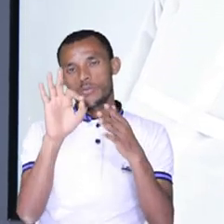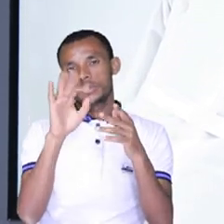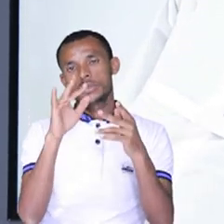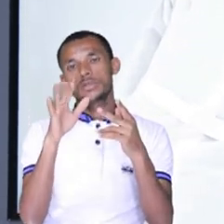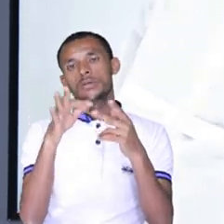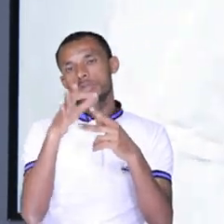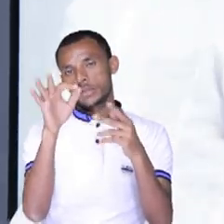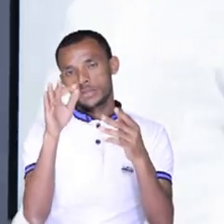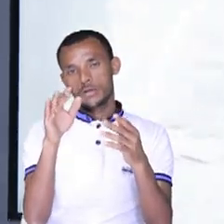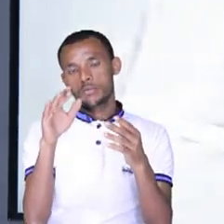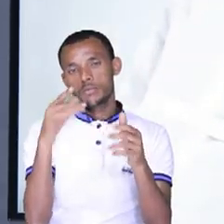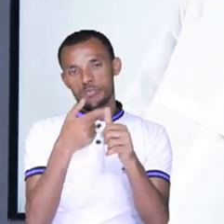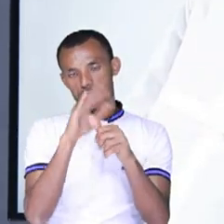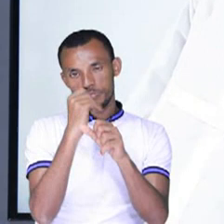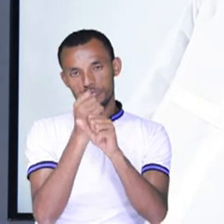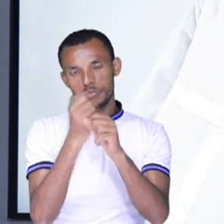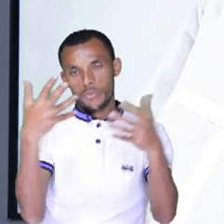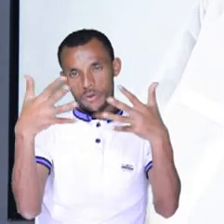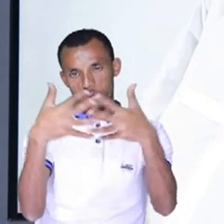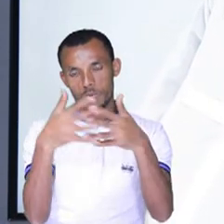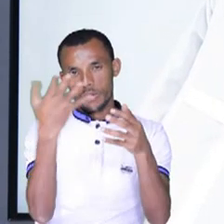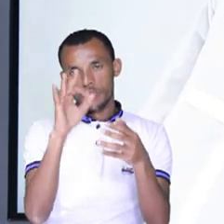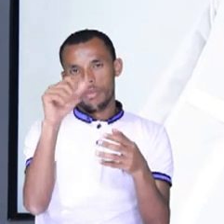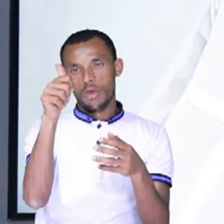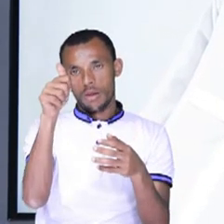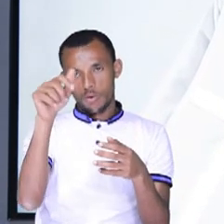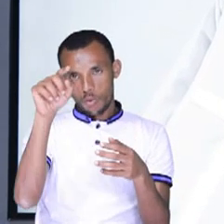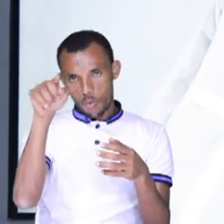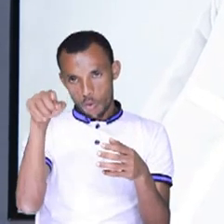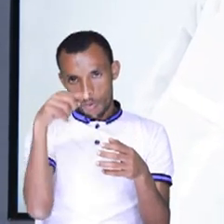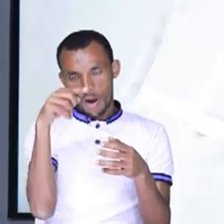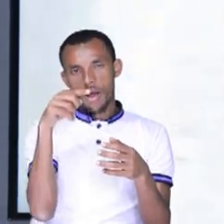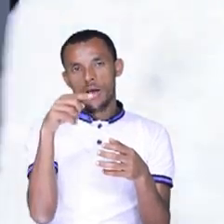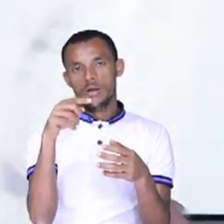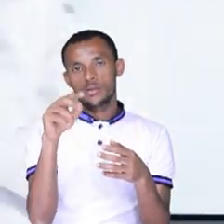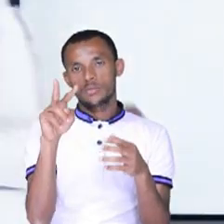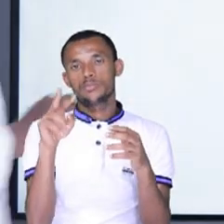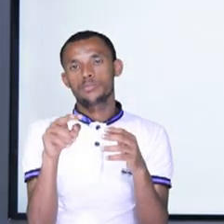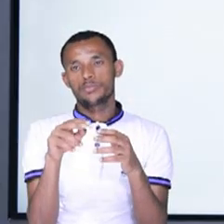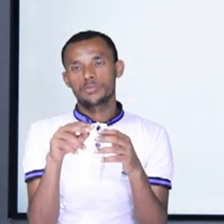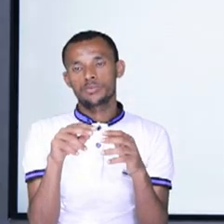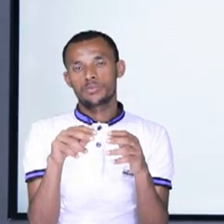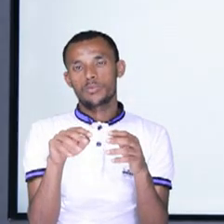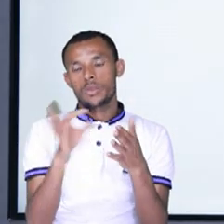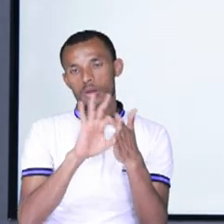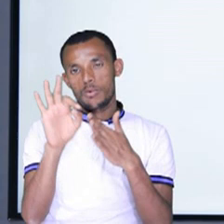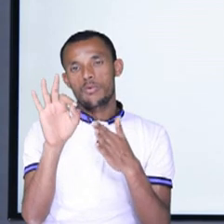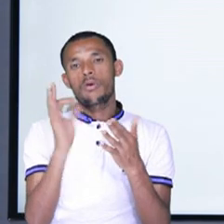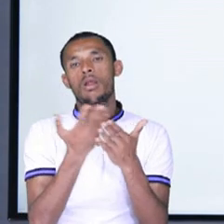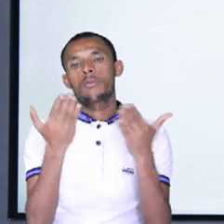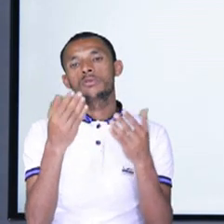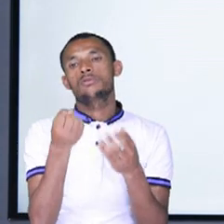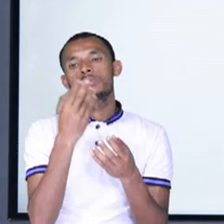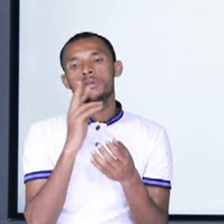it is already calculated. The combination of 10, it will be. What is the number of elements